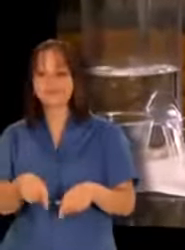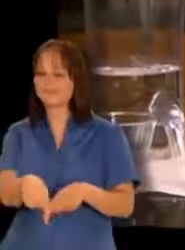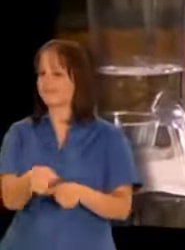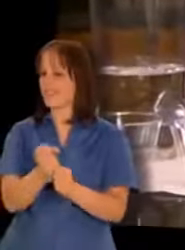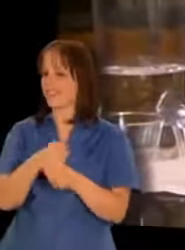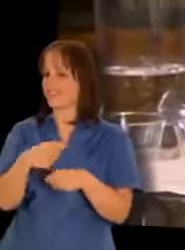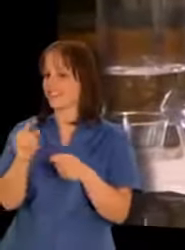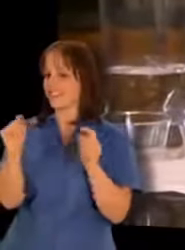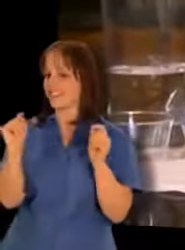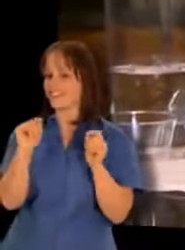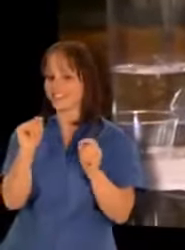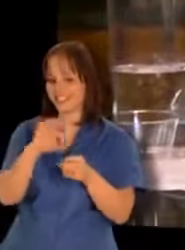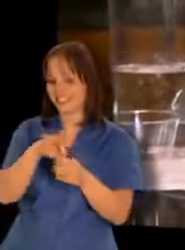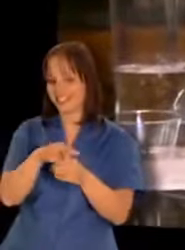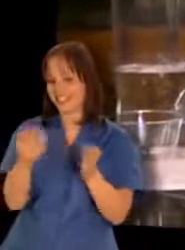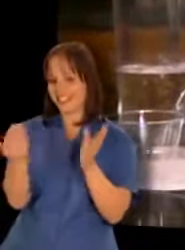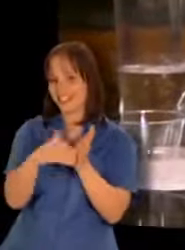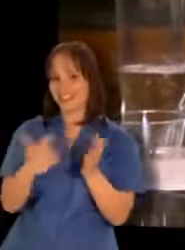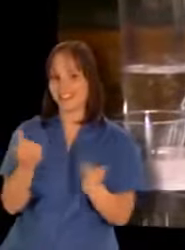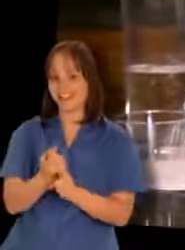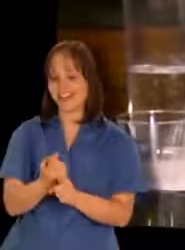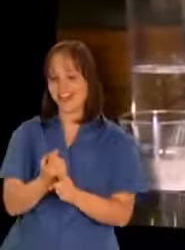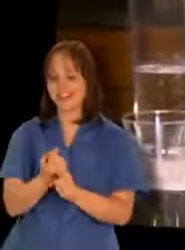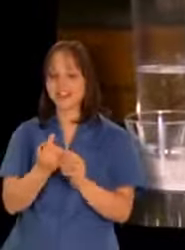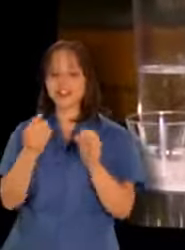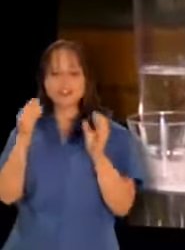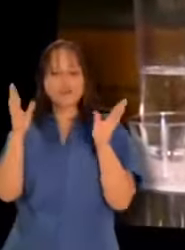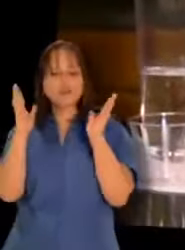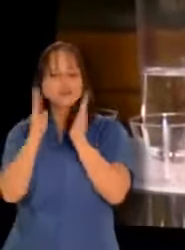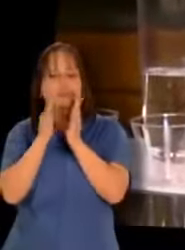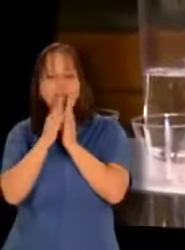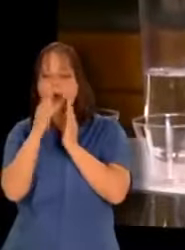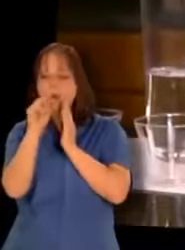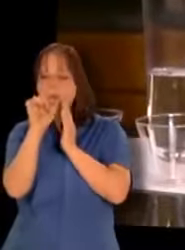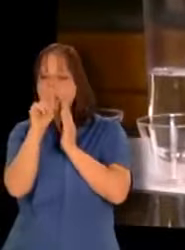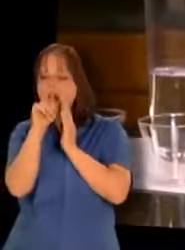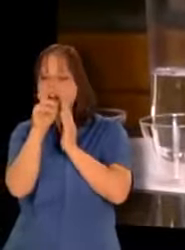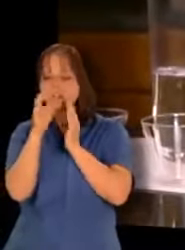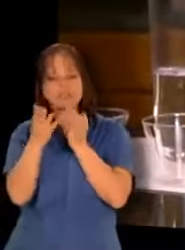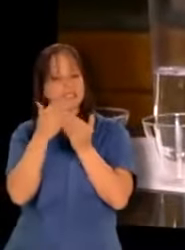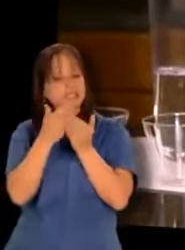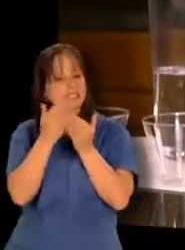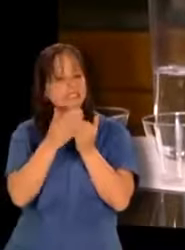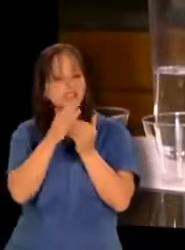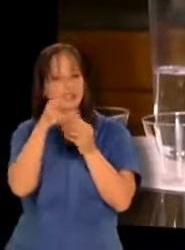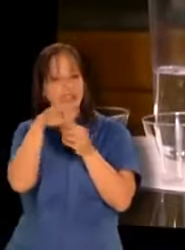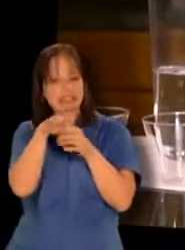tea, right? The smaller molecules are penetrating the tea bag and drawing the tea out of the tea bag.